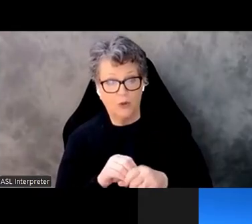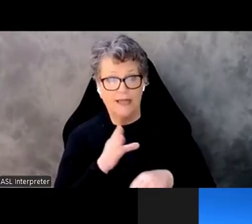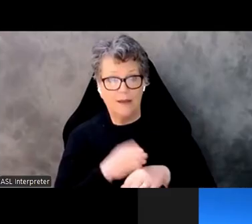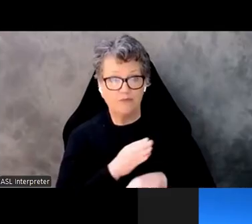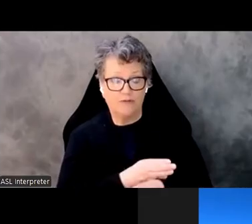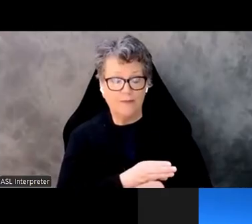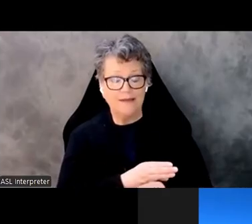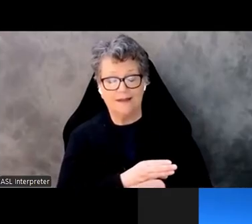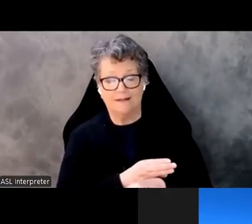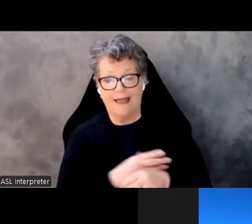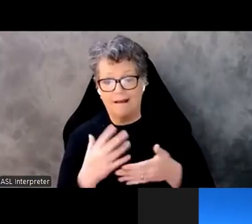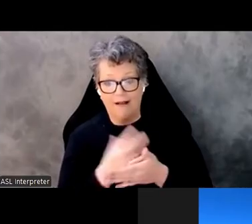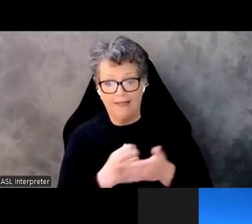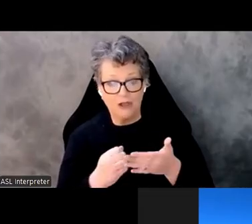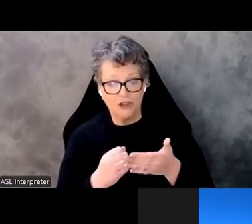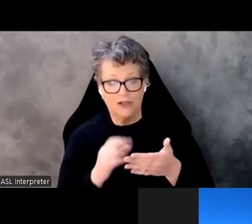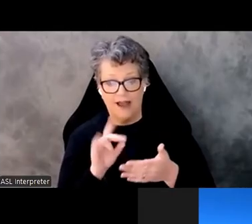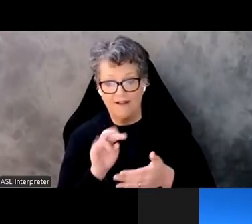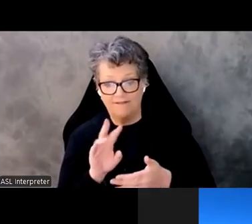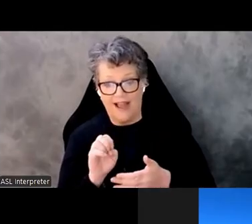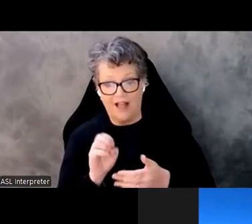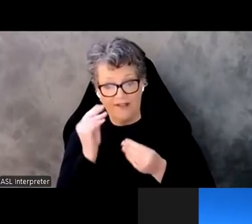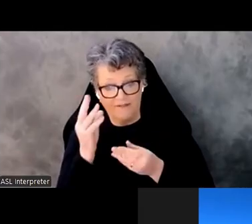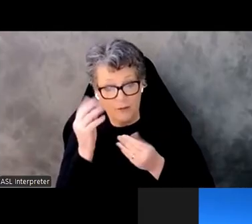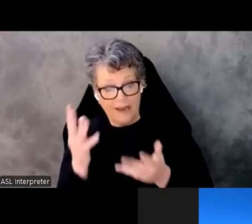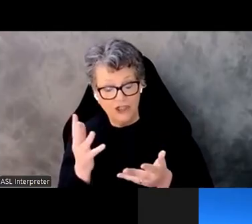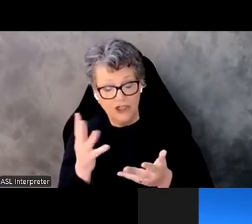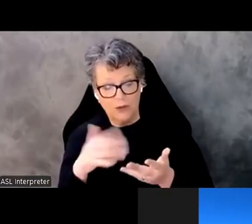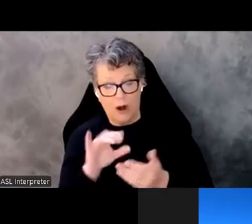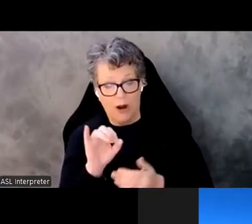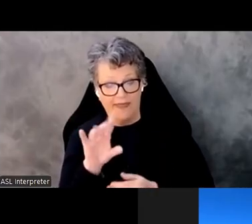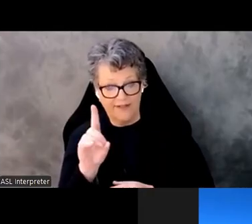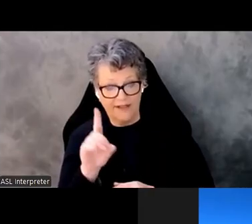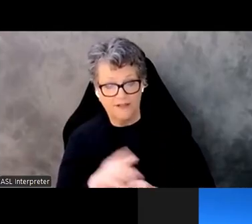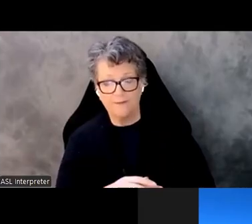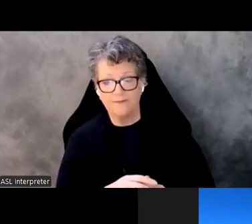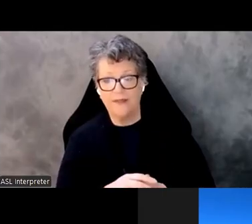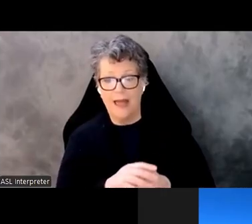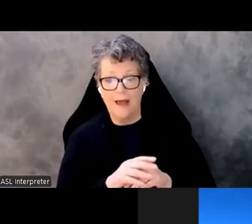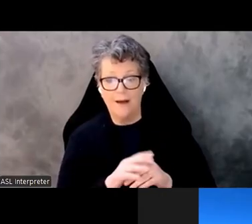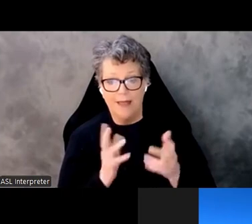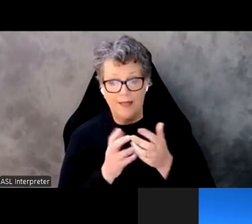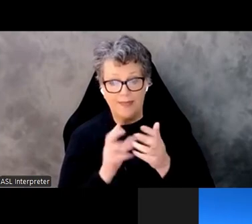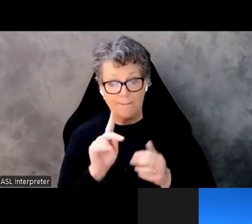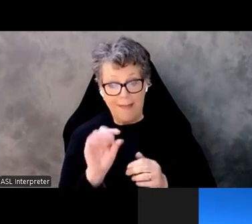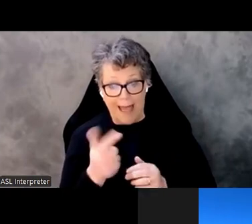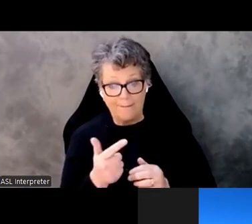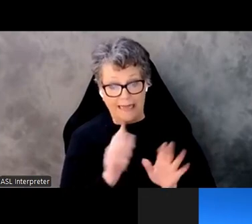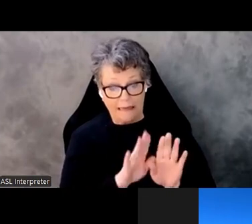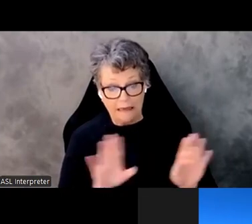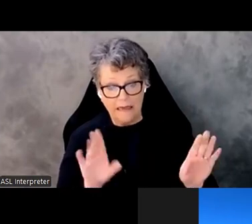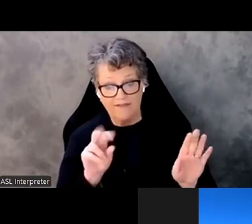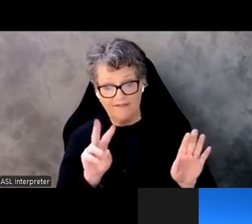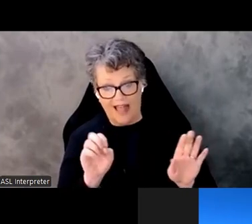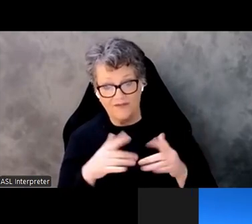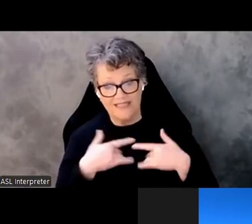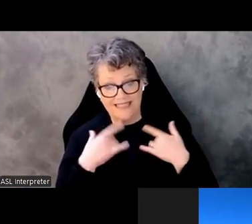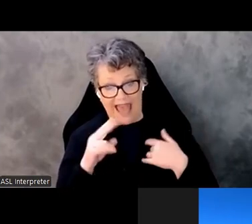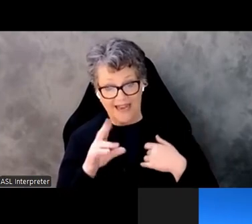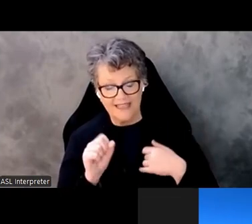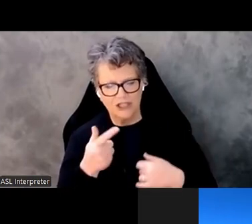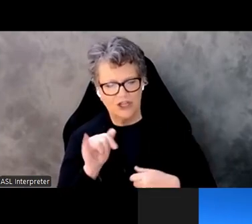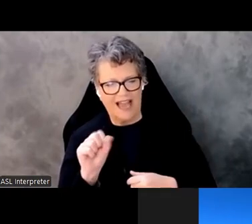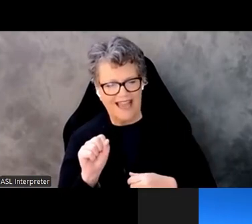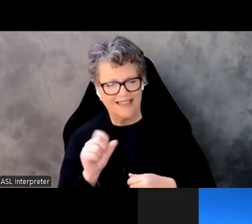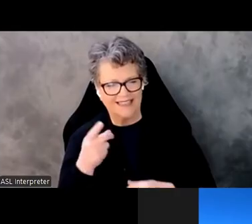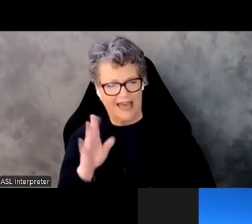such things as the collection of valve information while we're out in the field, the mapping and display of valve status in a GIS type database